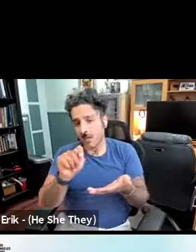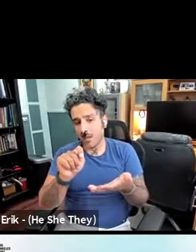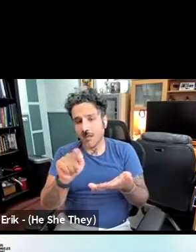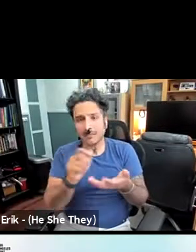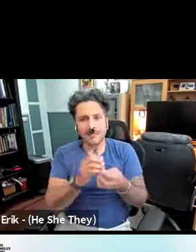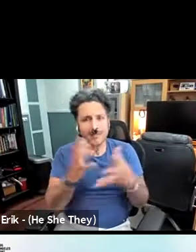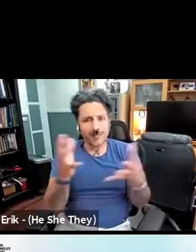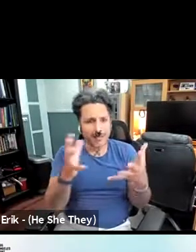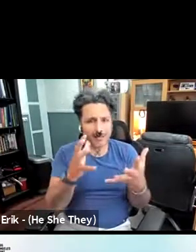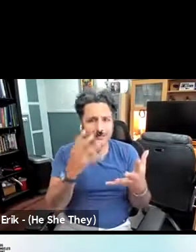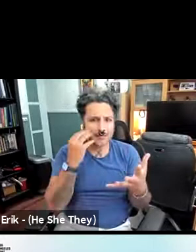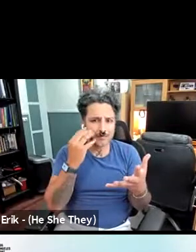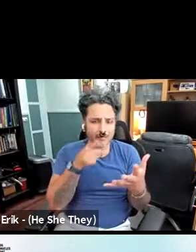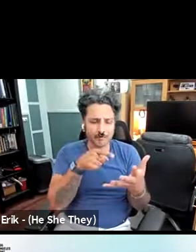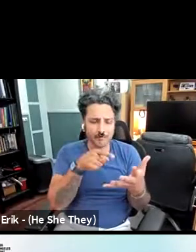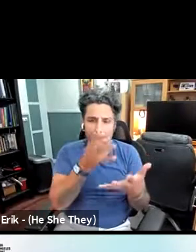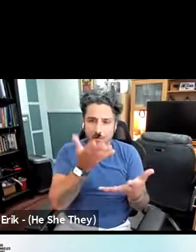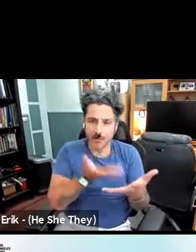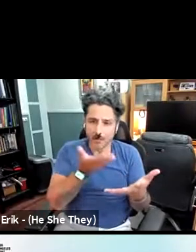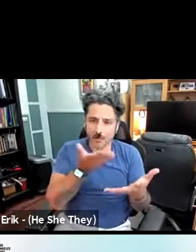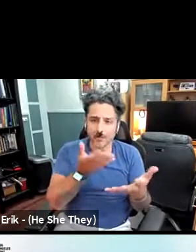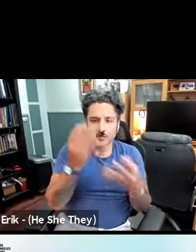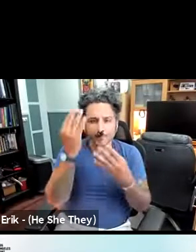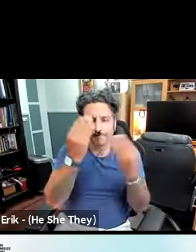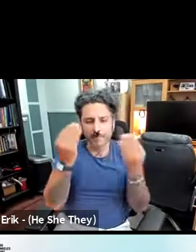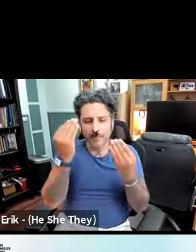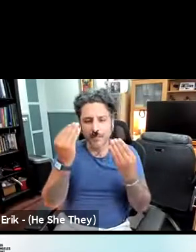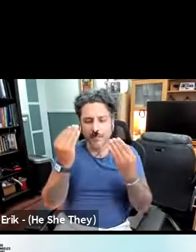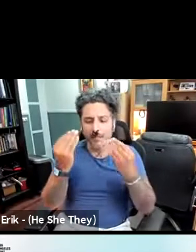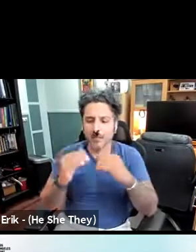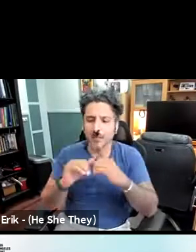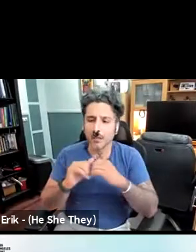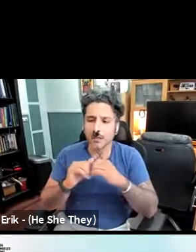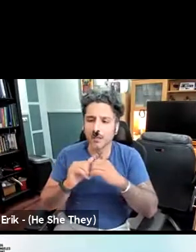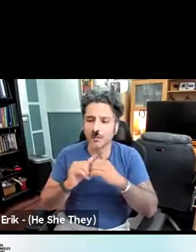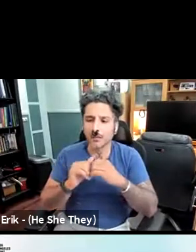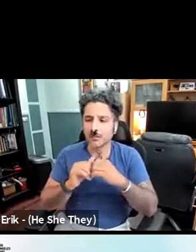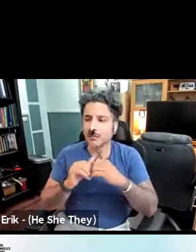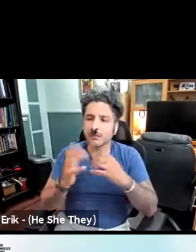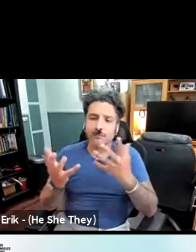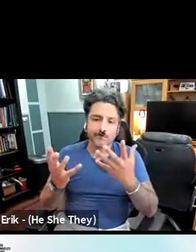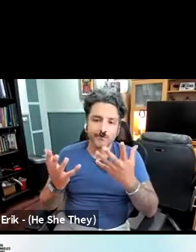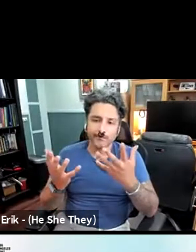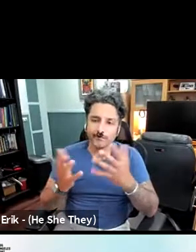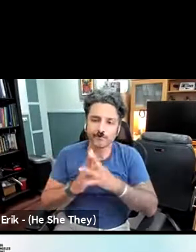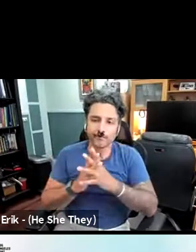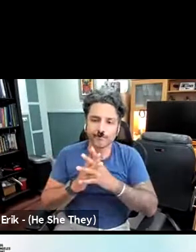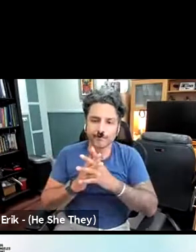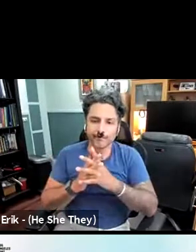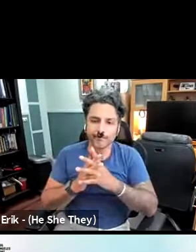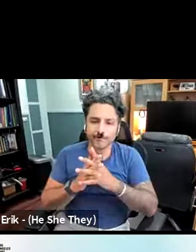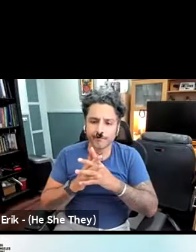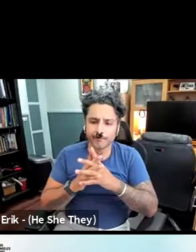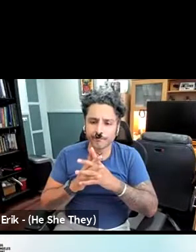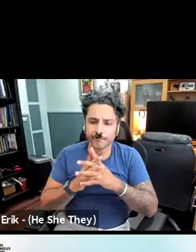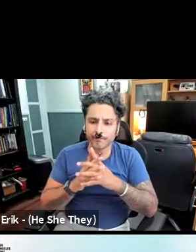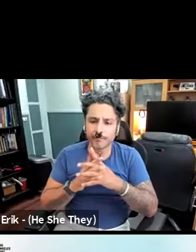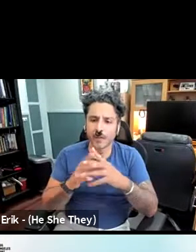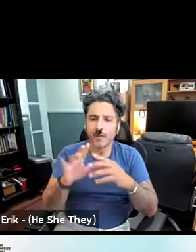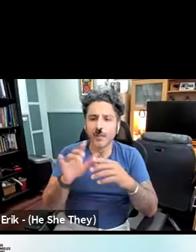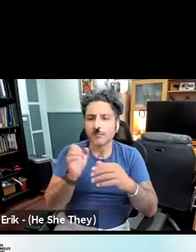And just thinking through how, like, we could all eat. It's enough to go